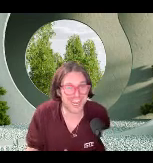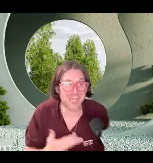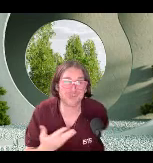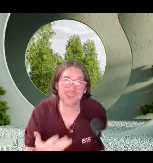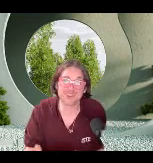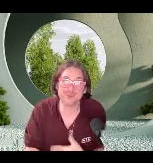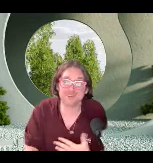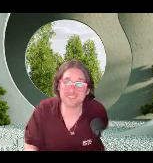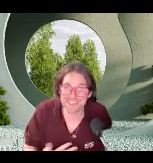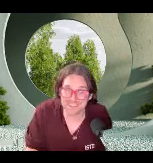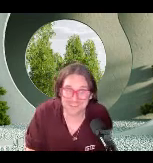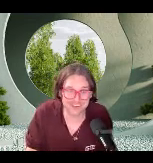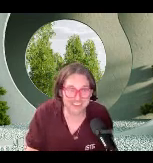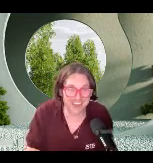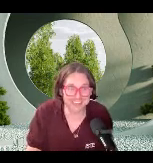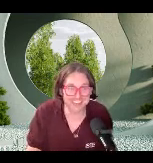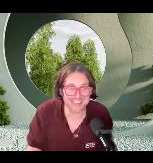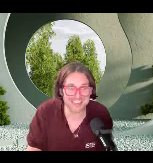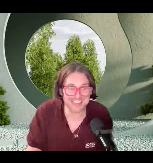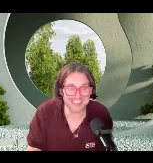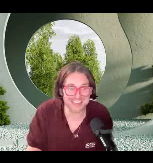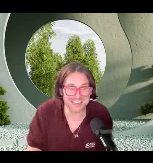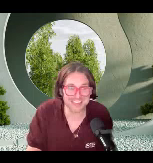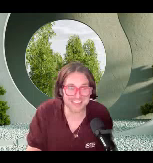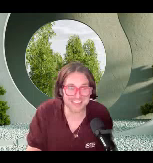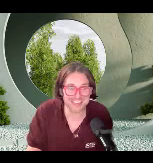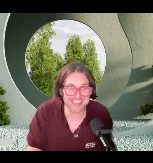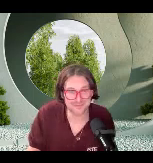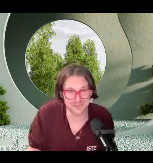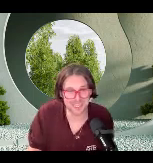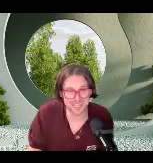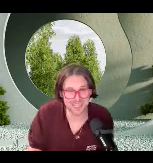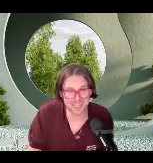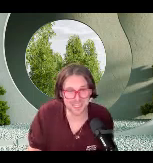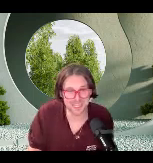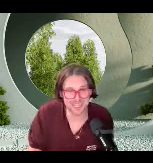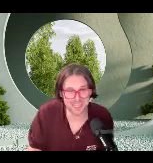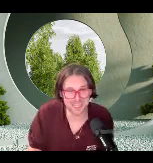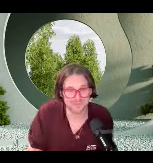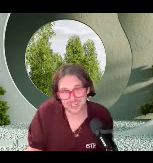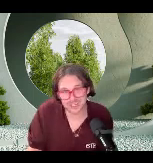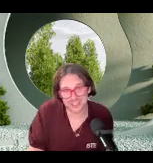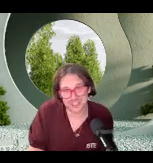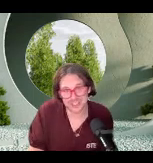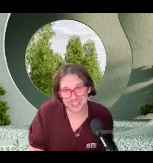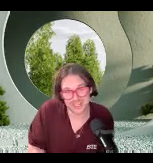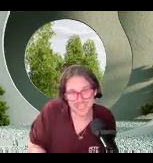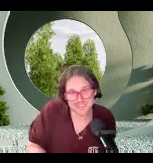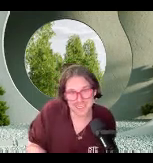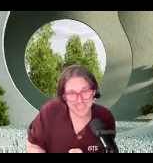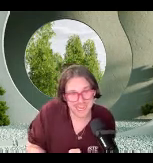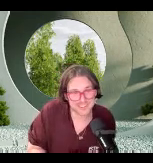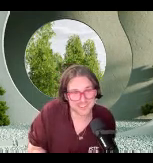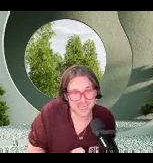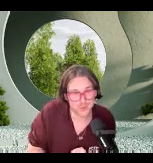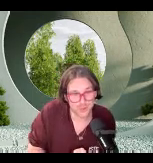acknowledge it or not, and whether you perceive it or not, everyone can benefit from UDL. I encourage you to go to